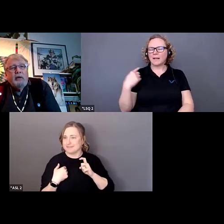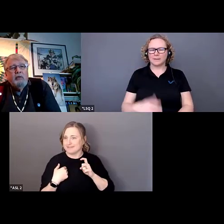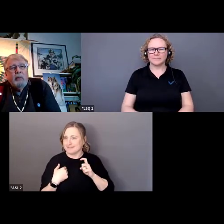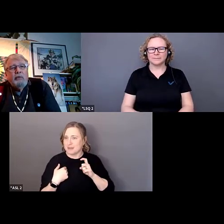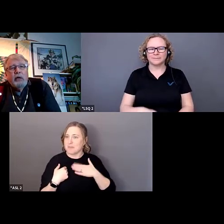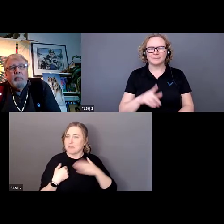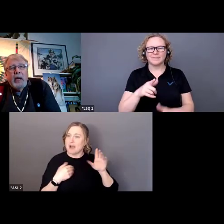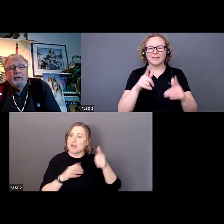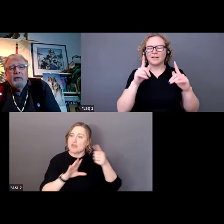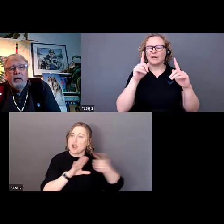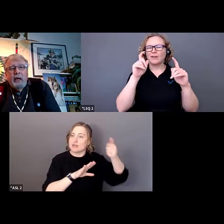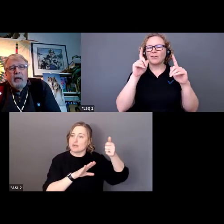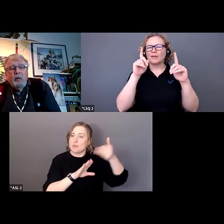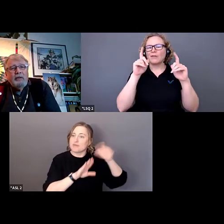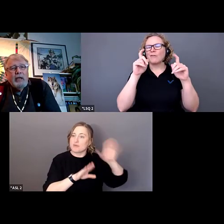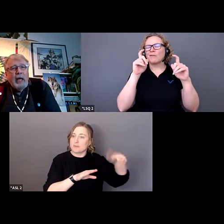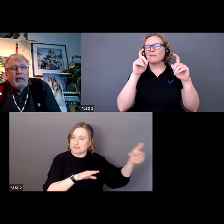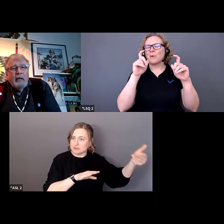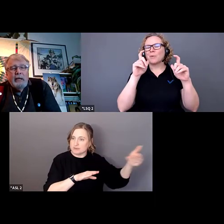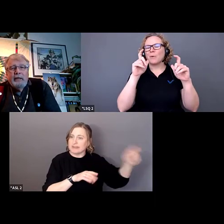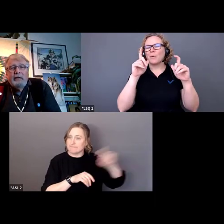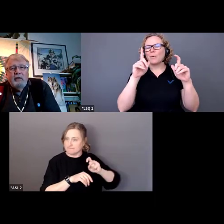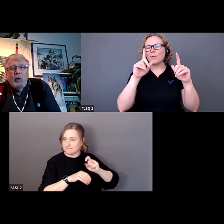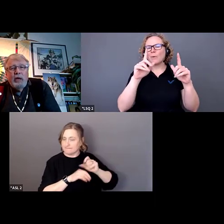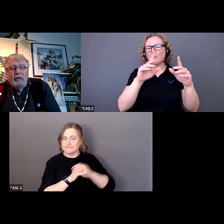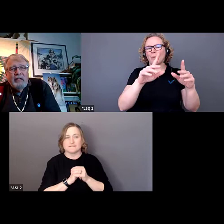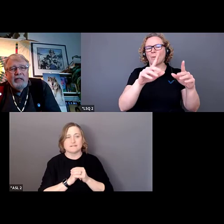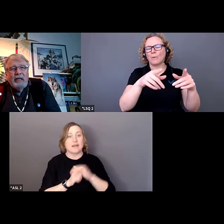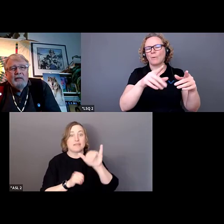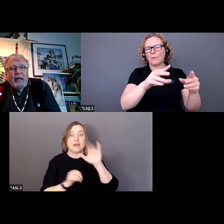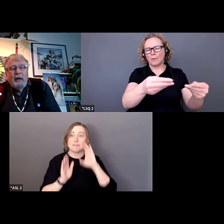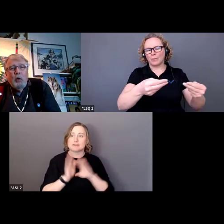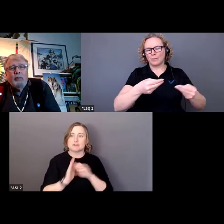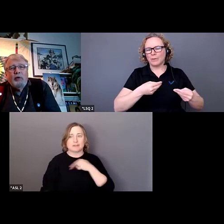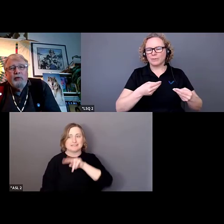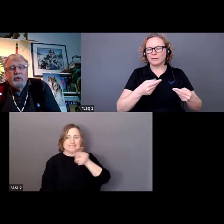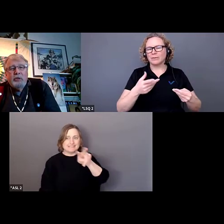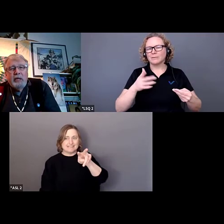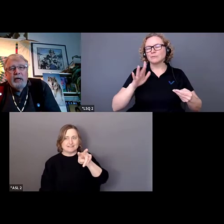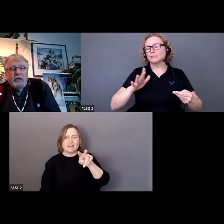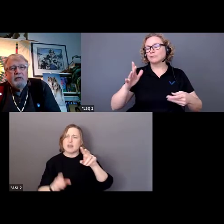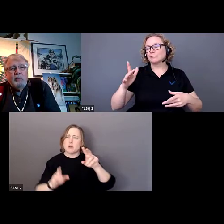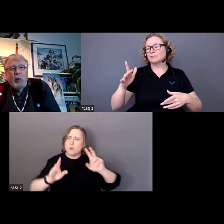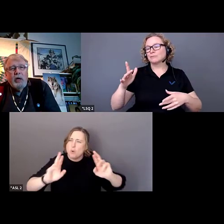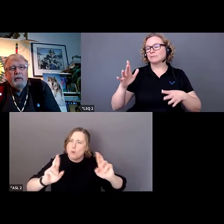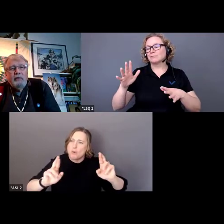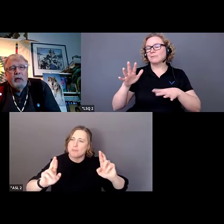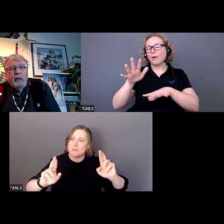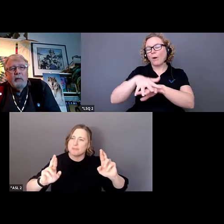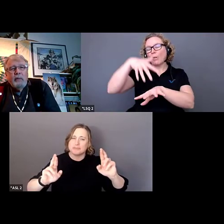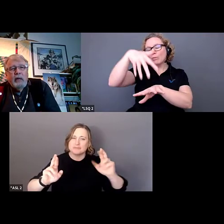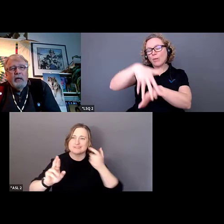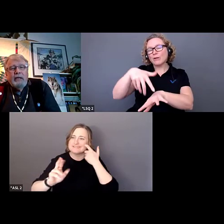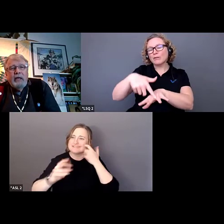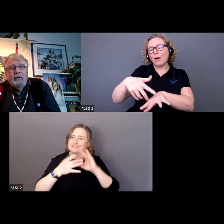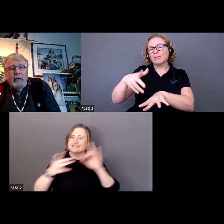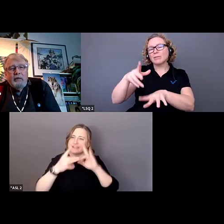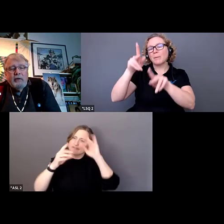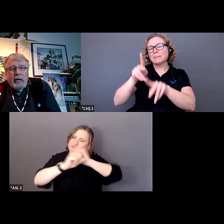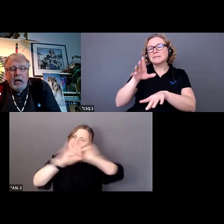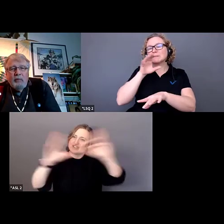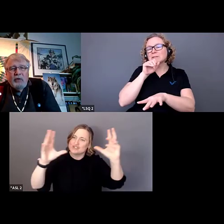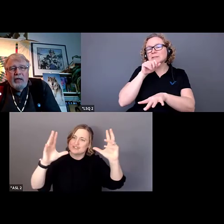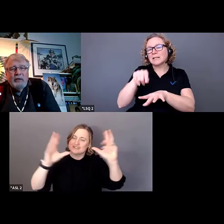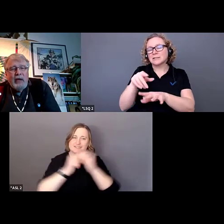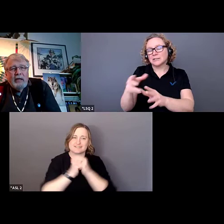of my elders before he passed. And once again, this is what I see as that hopeful vision that I just spoke of.